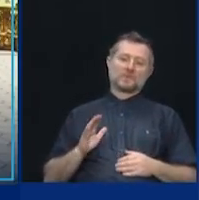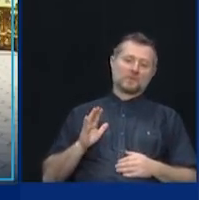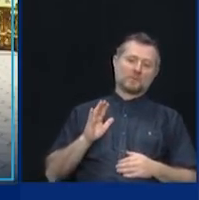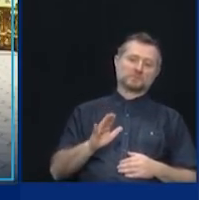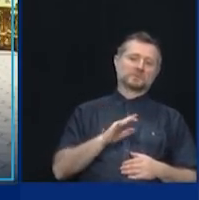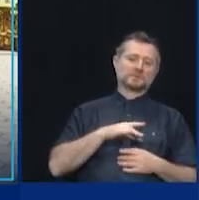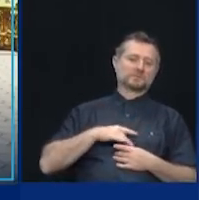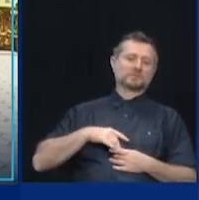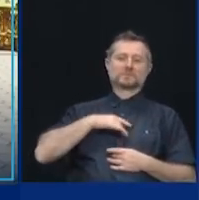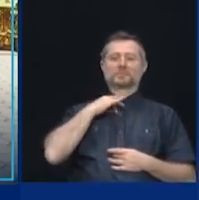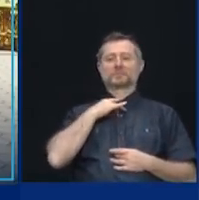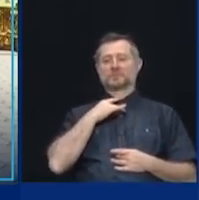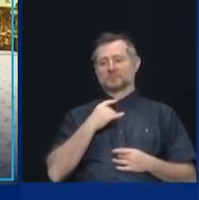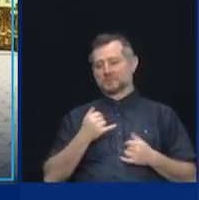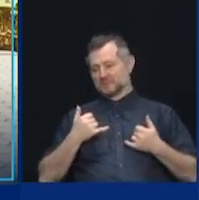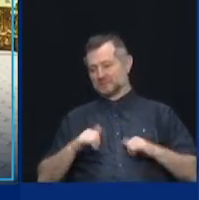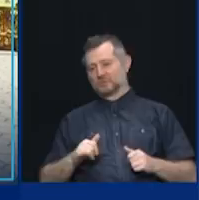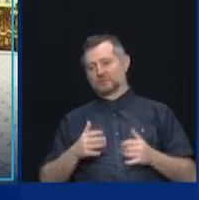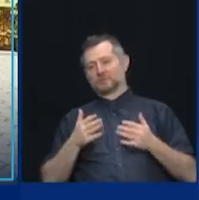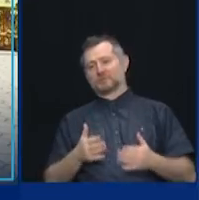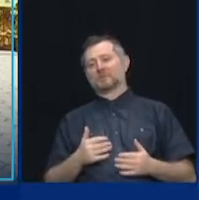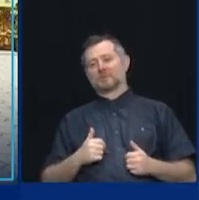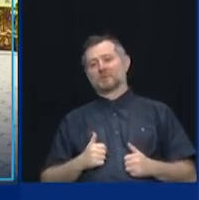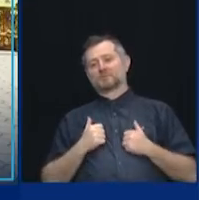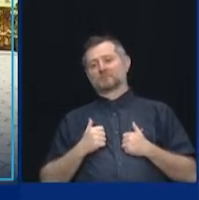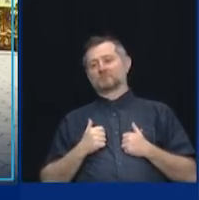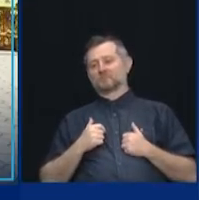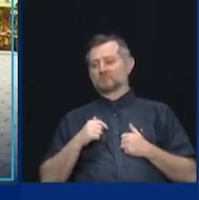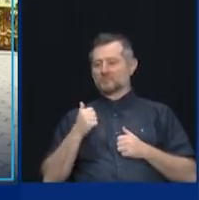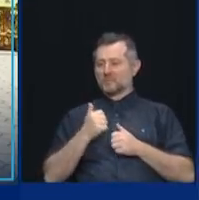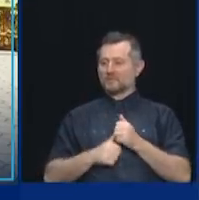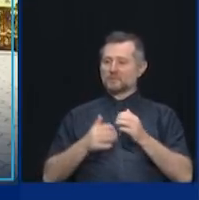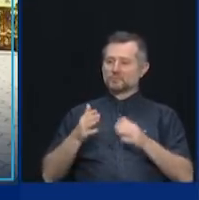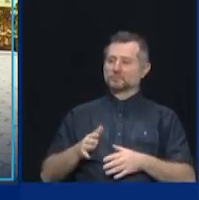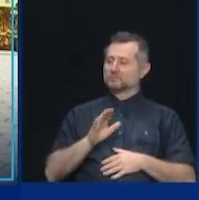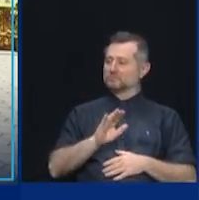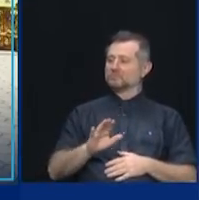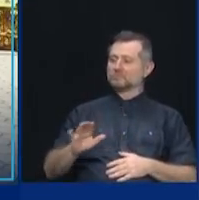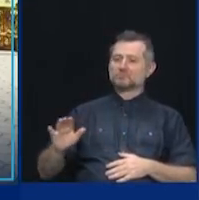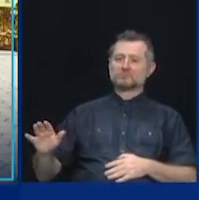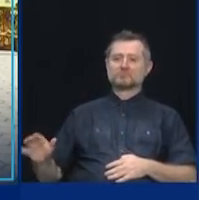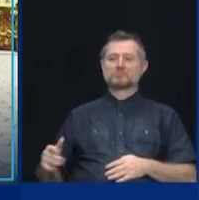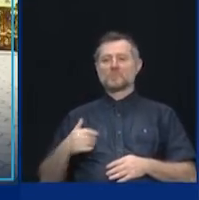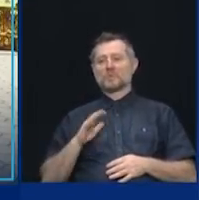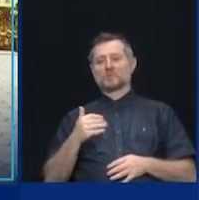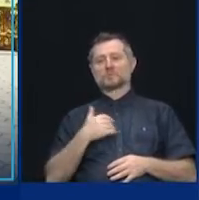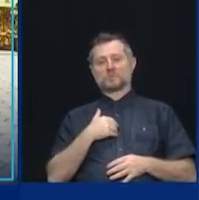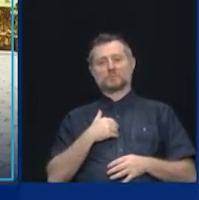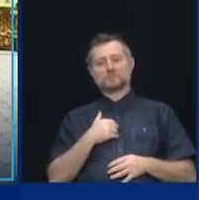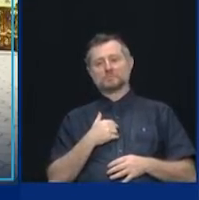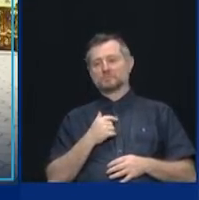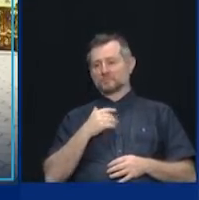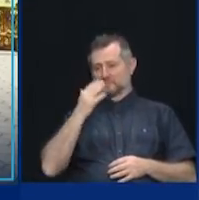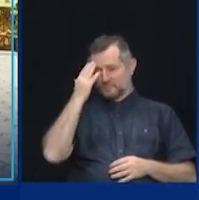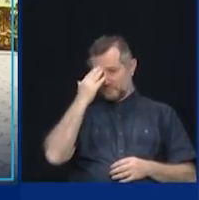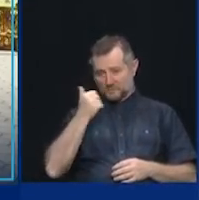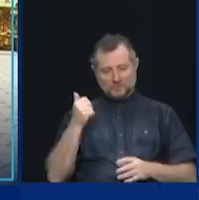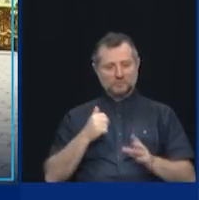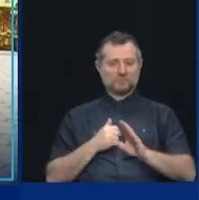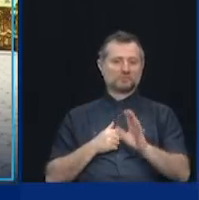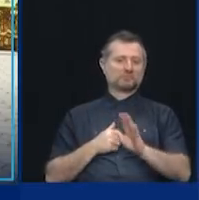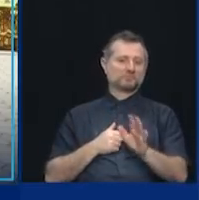still alive in us and in our soul, and we will never forget. And we are